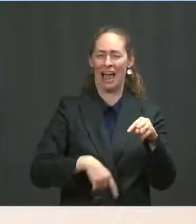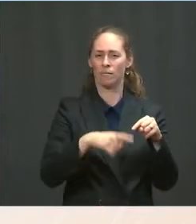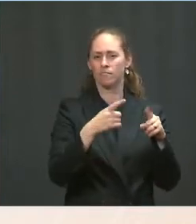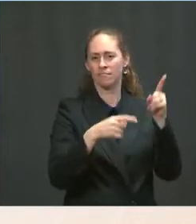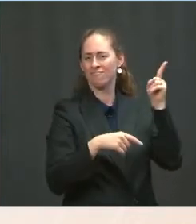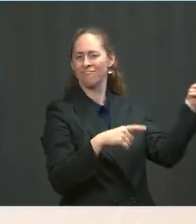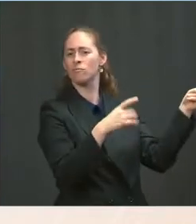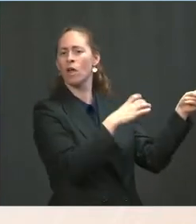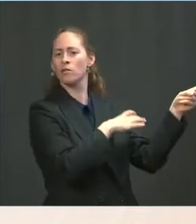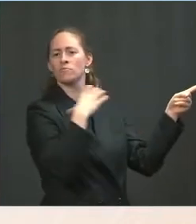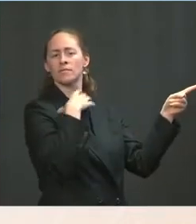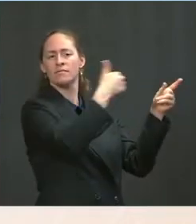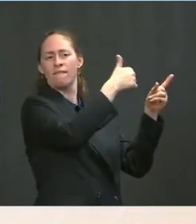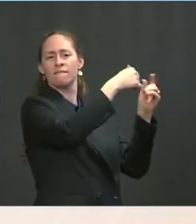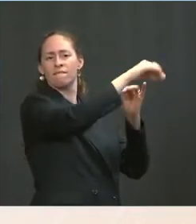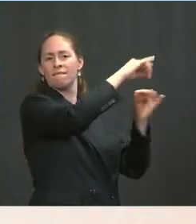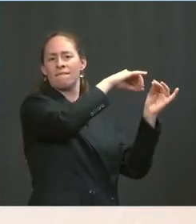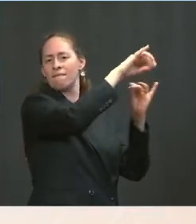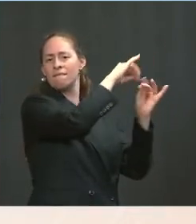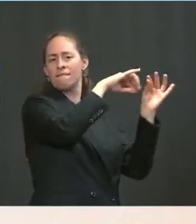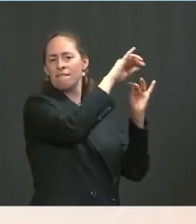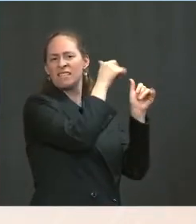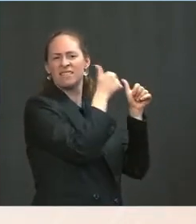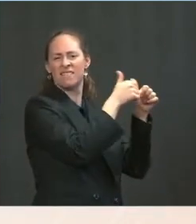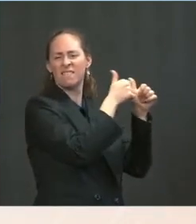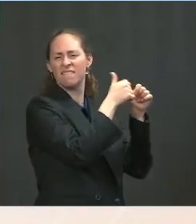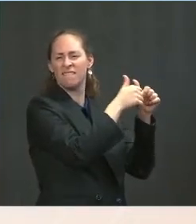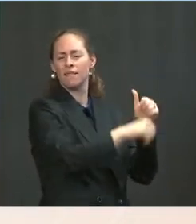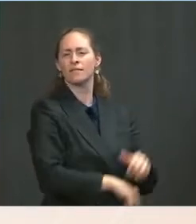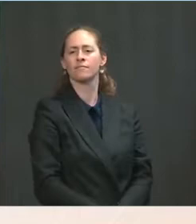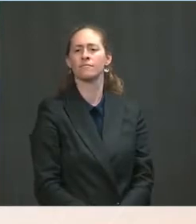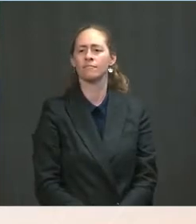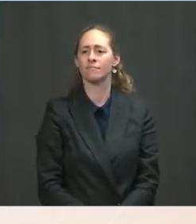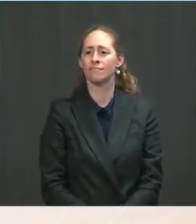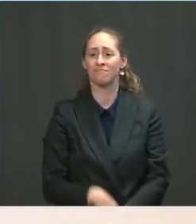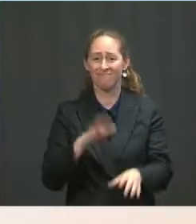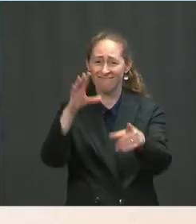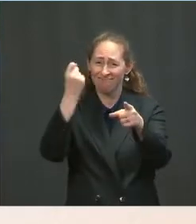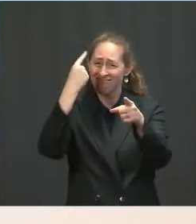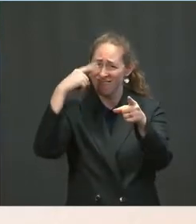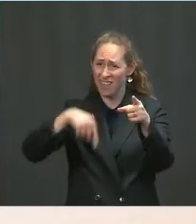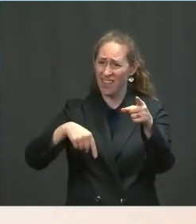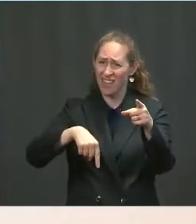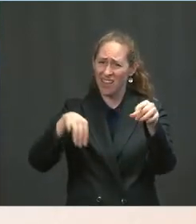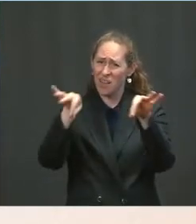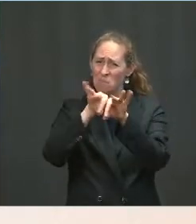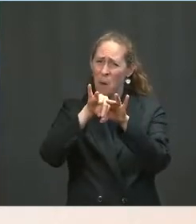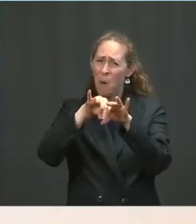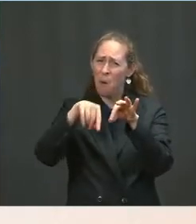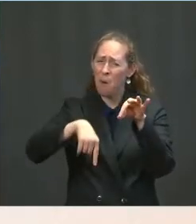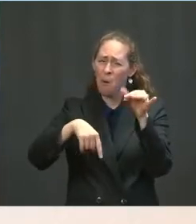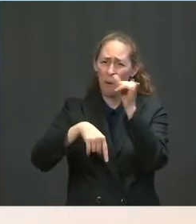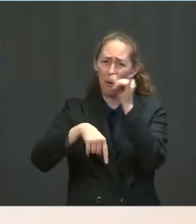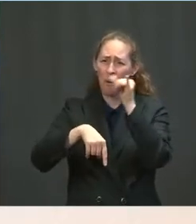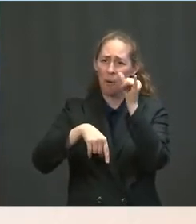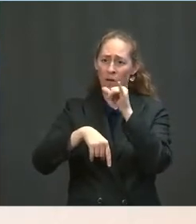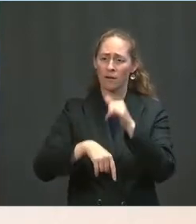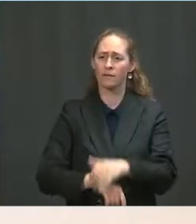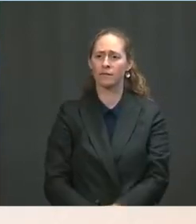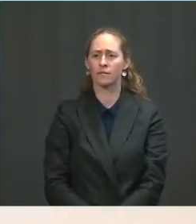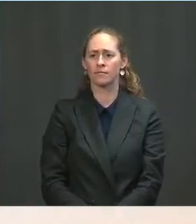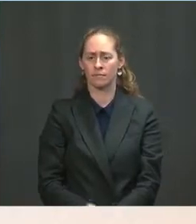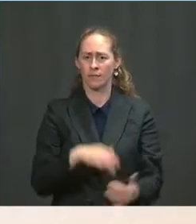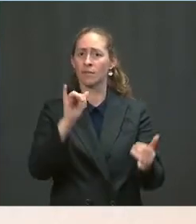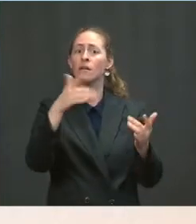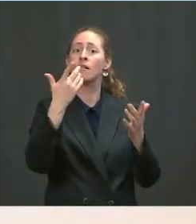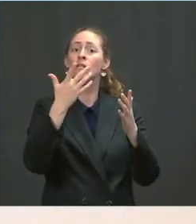We'll work closely with them. We understand this, how incredibly critical this is. This is part of the Build Back Better plan that the president has put